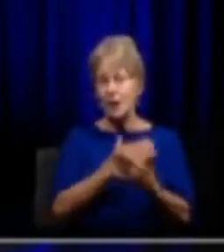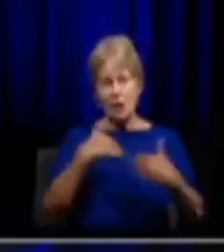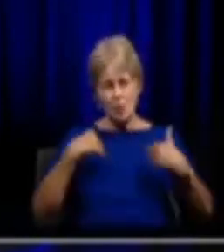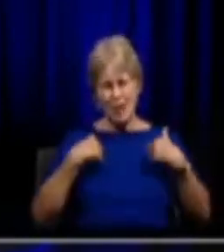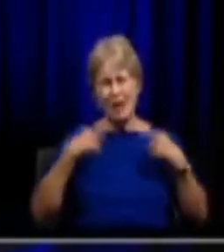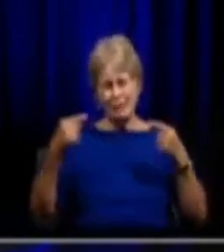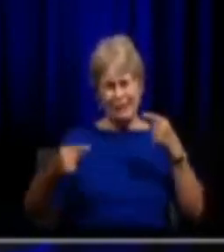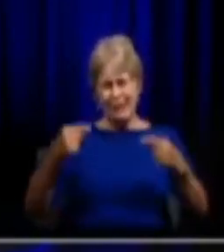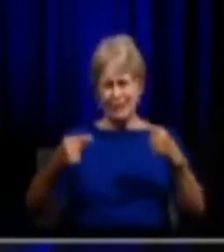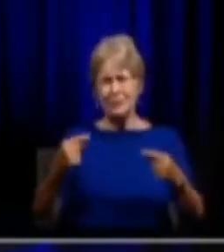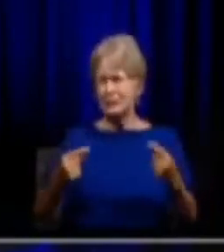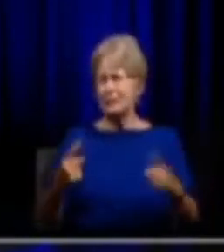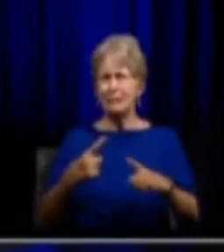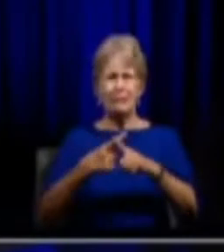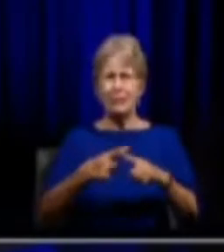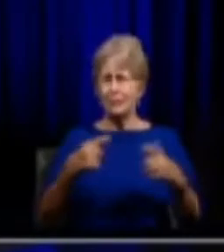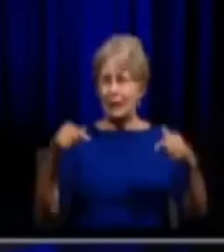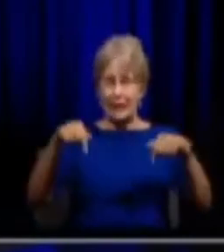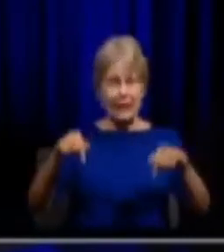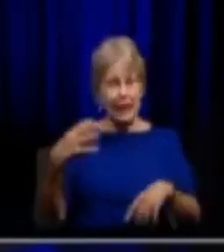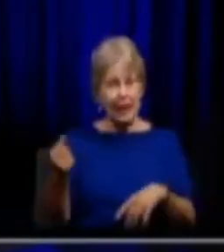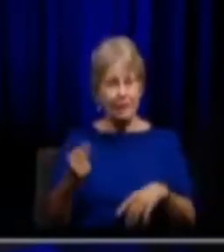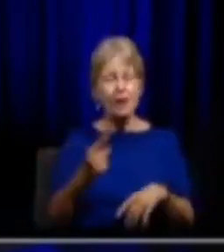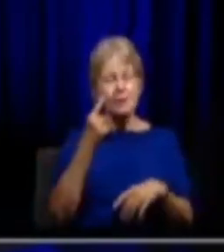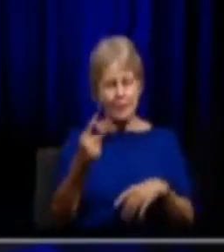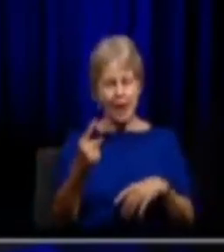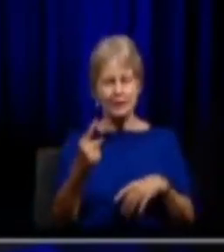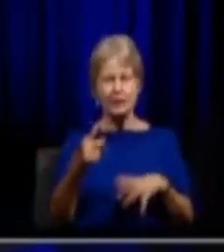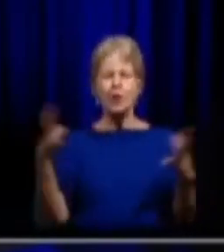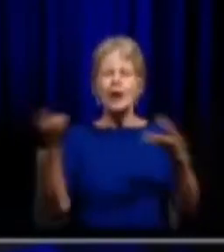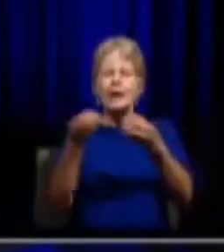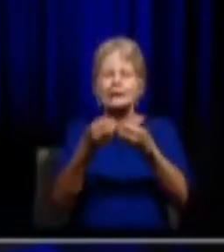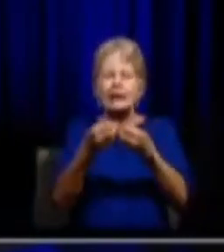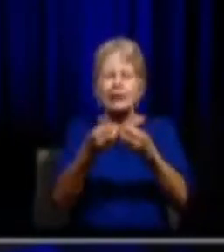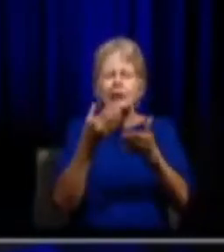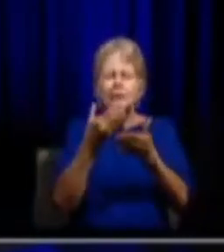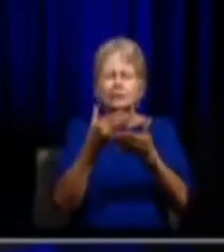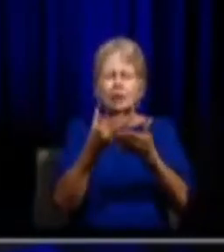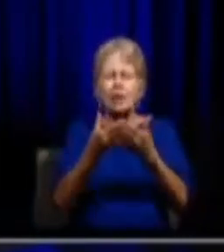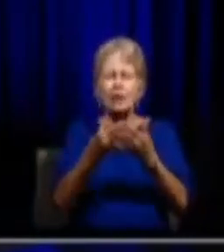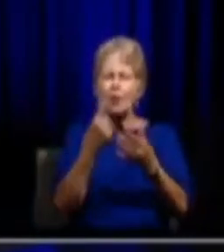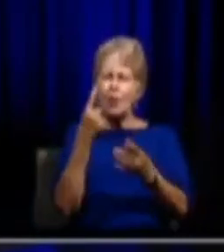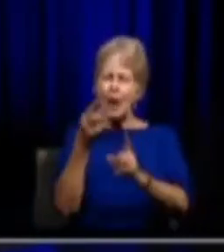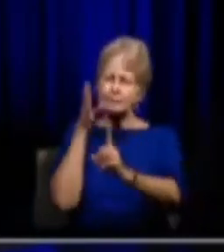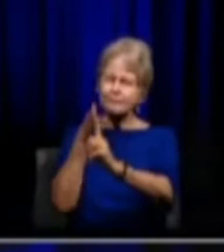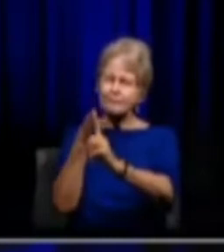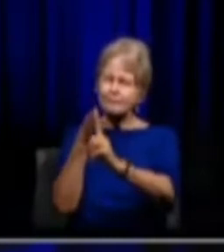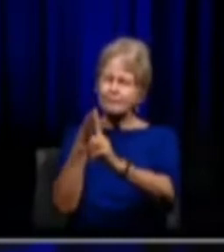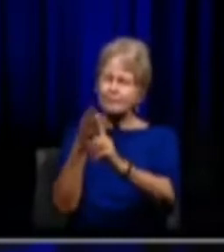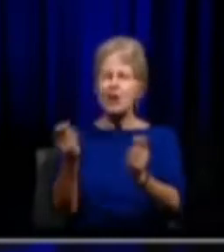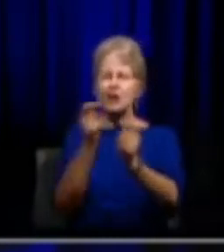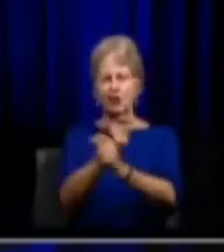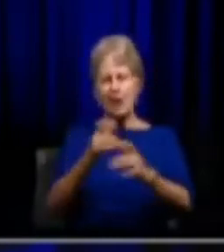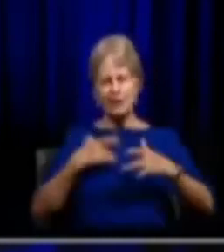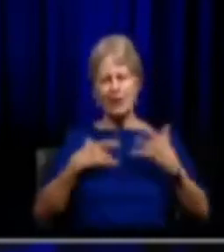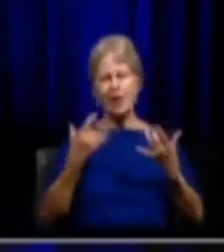amongst us from time to time. But we're coming together with the common goal of transforming lives for the glory of Jesus Christ.